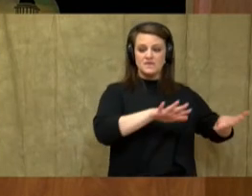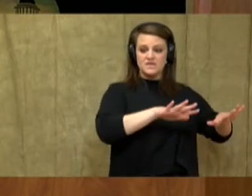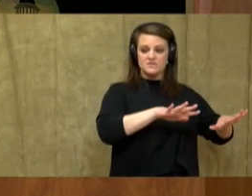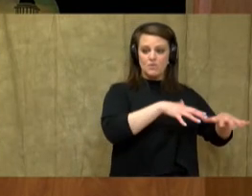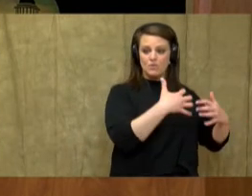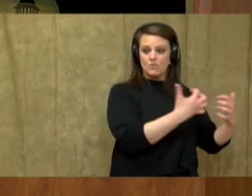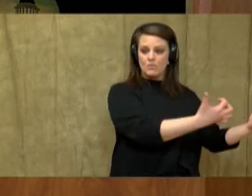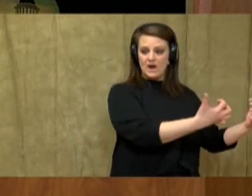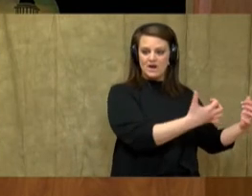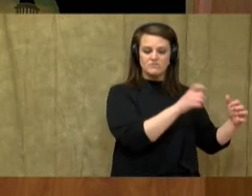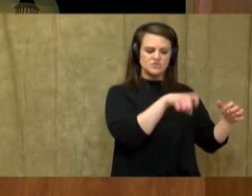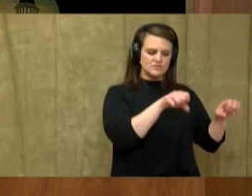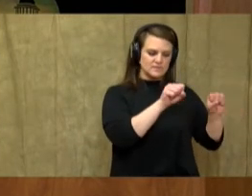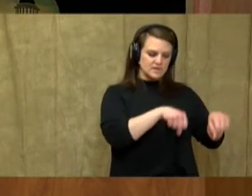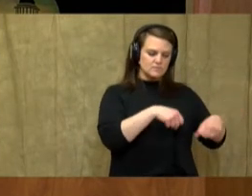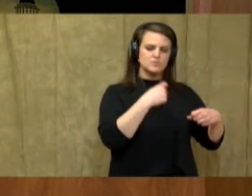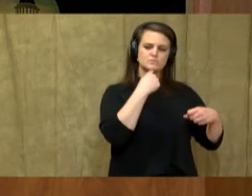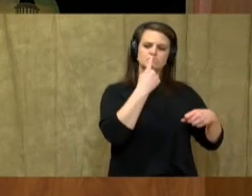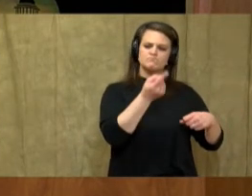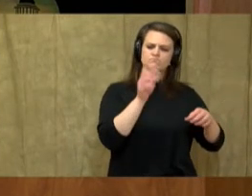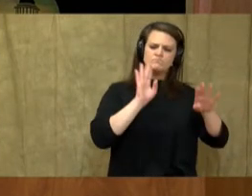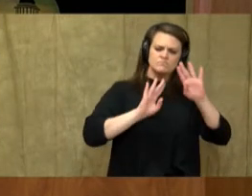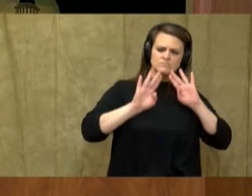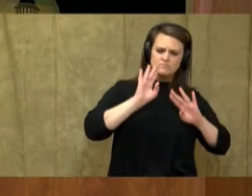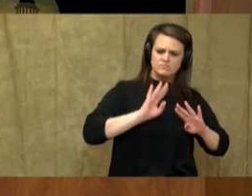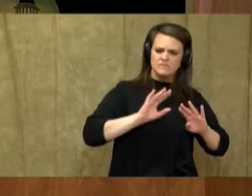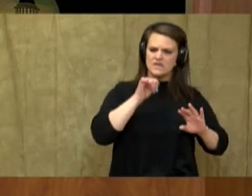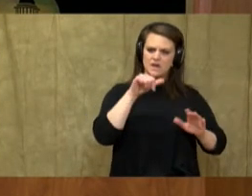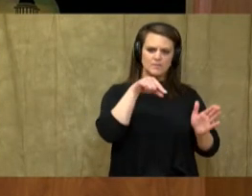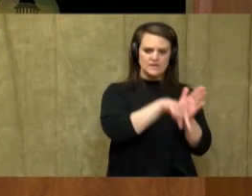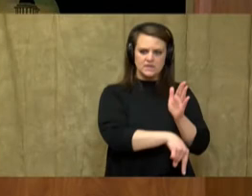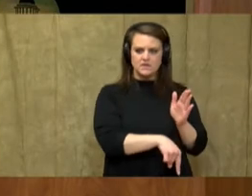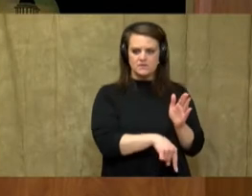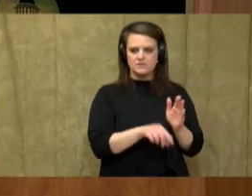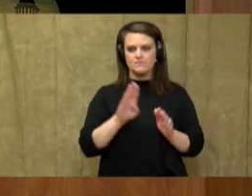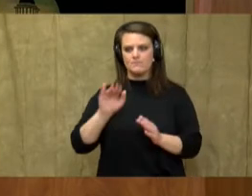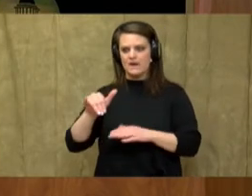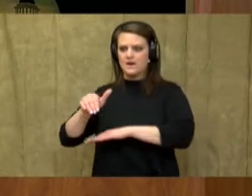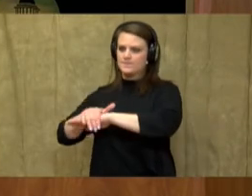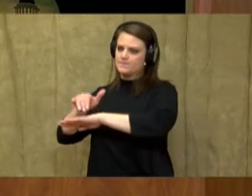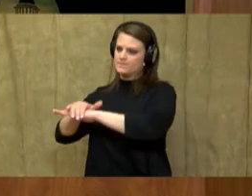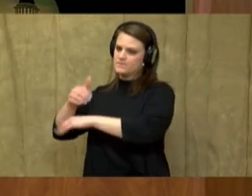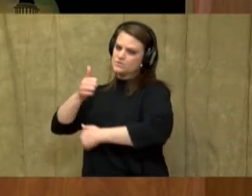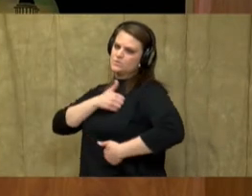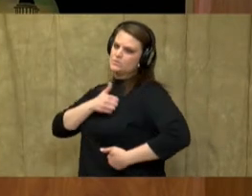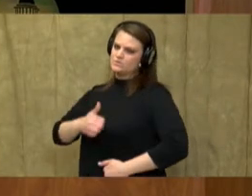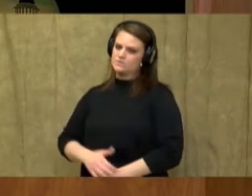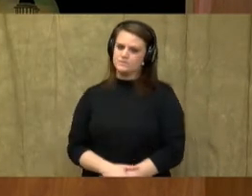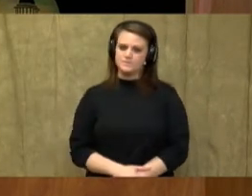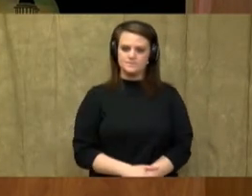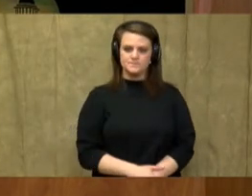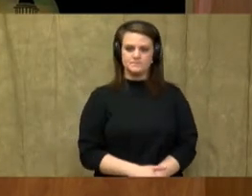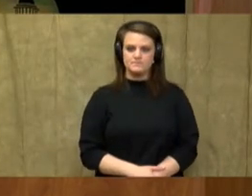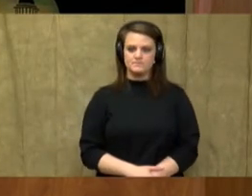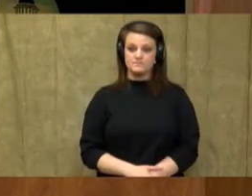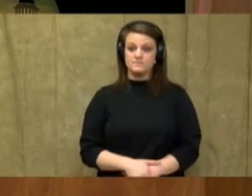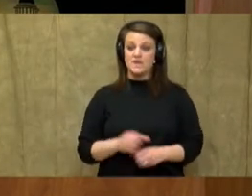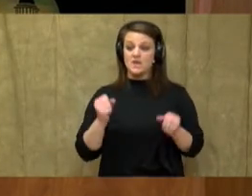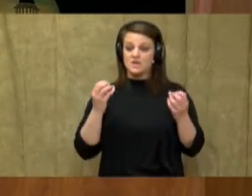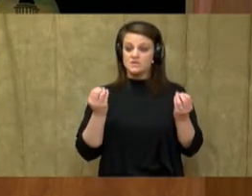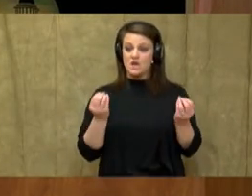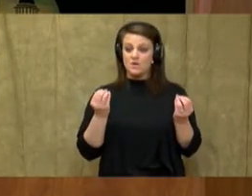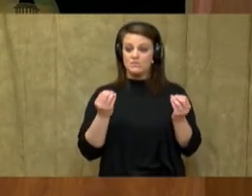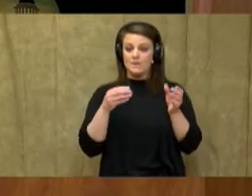been allowed to express their thoughts without being slaughtered by the British soldiers. Okay? So let's look